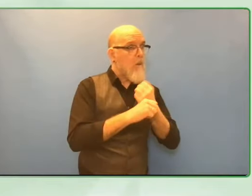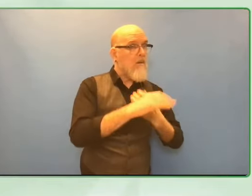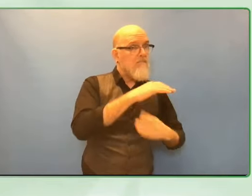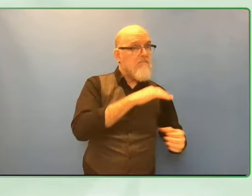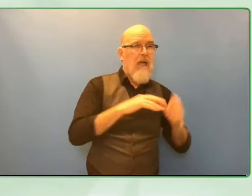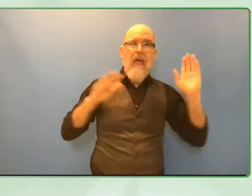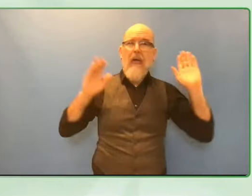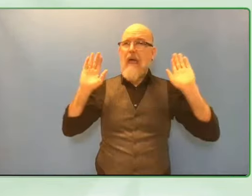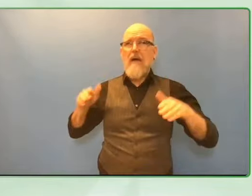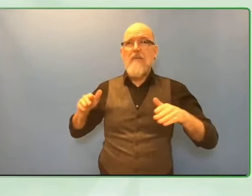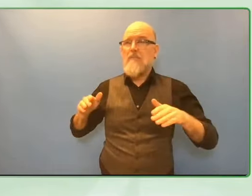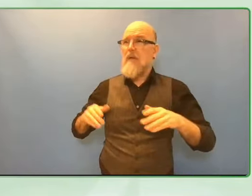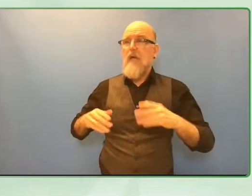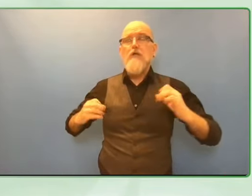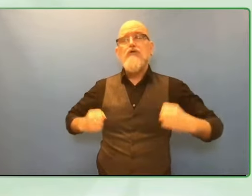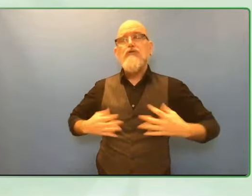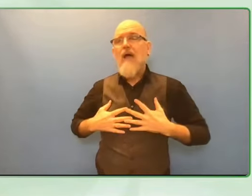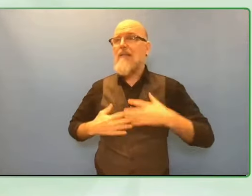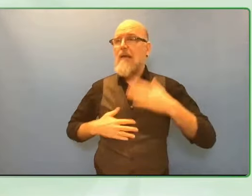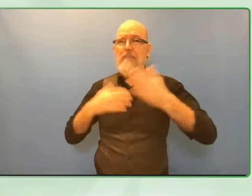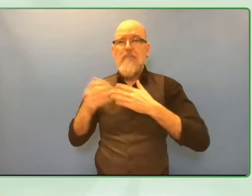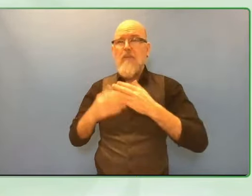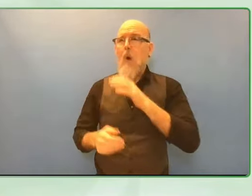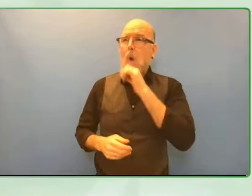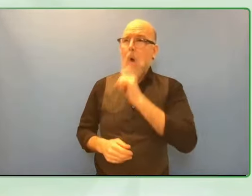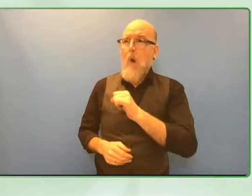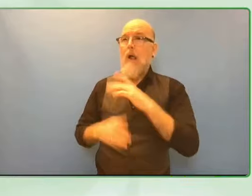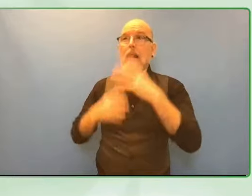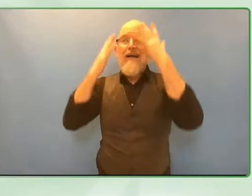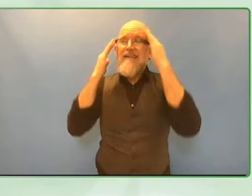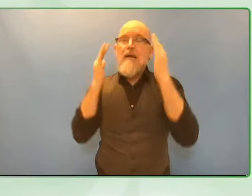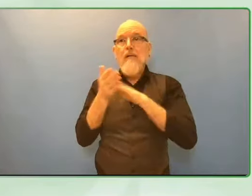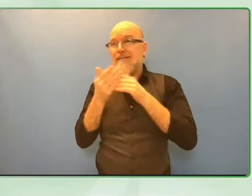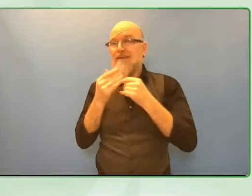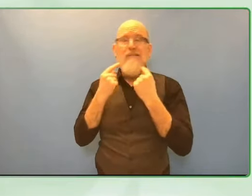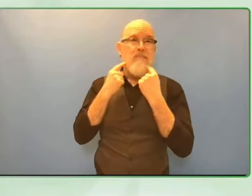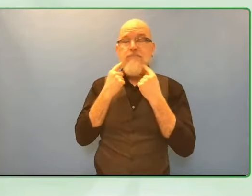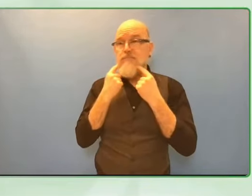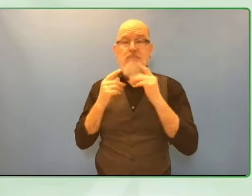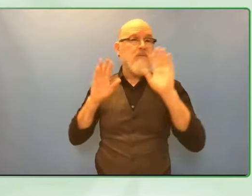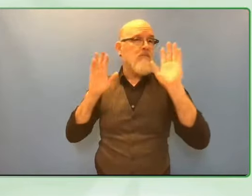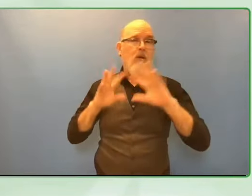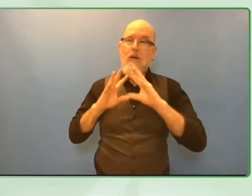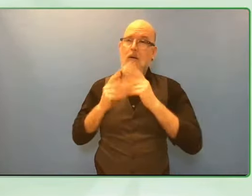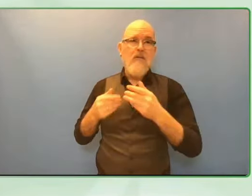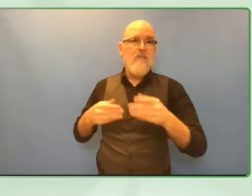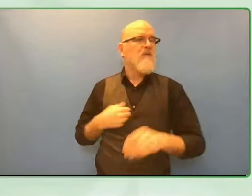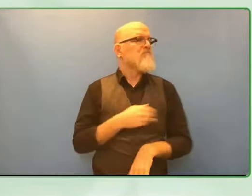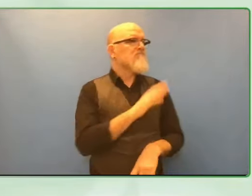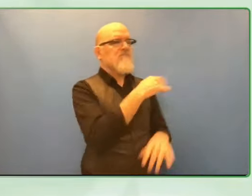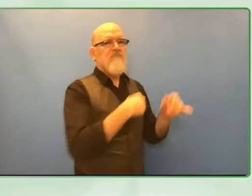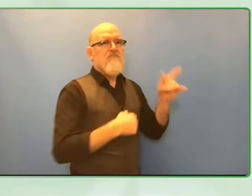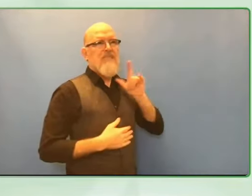Same, all target groups. It doesn't matter if they're